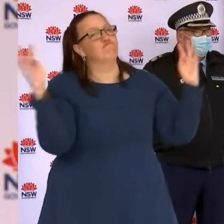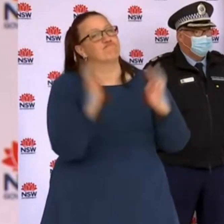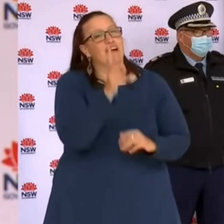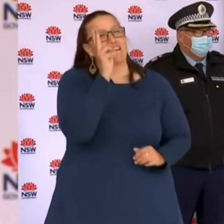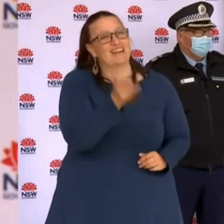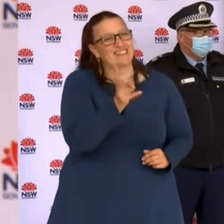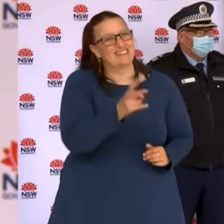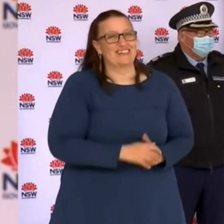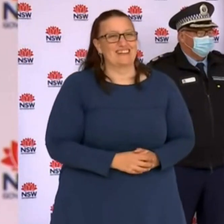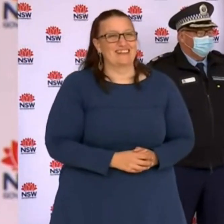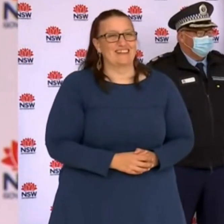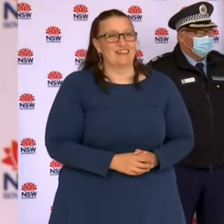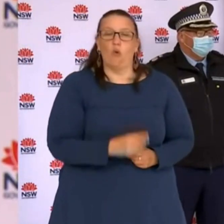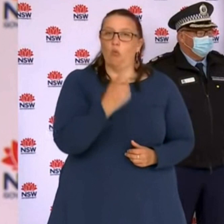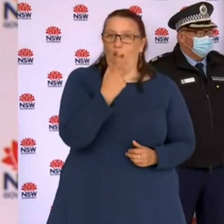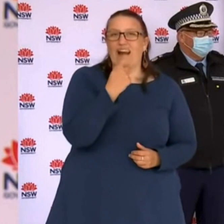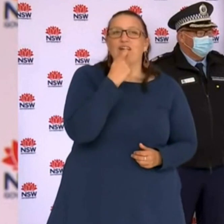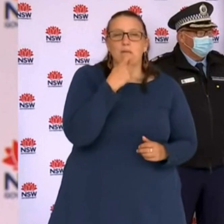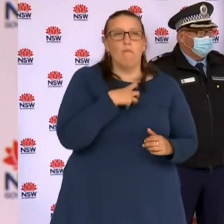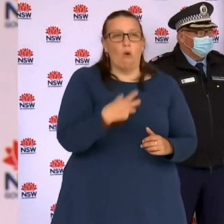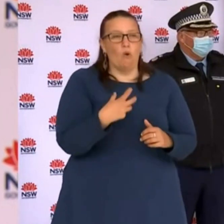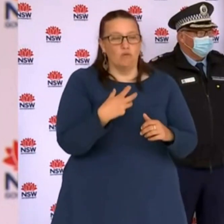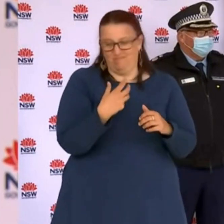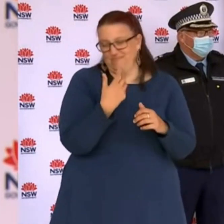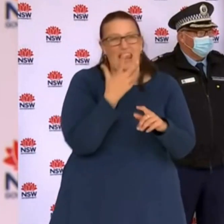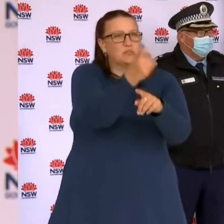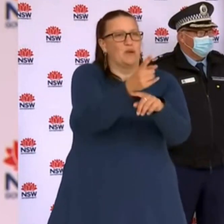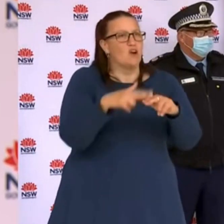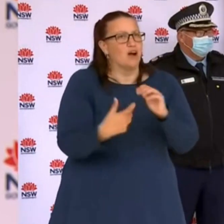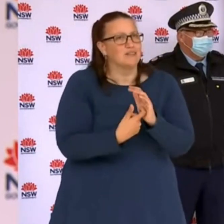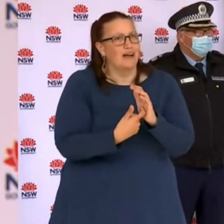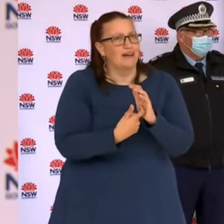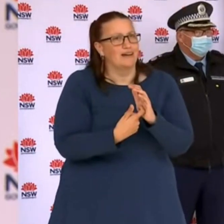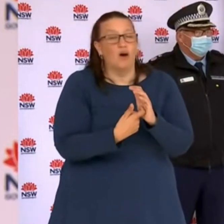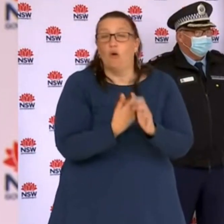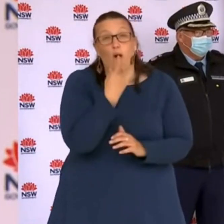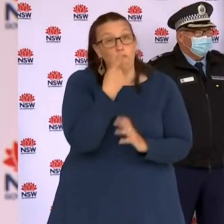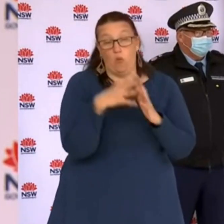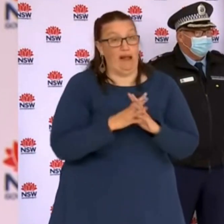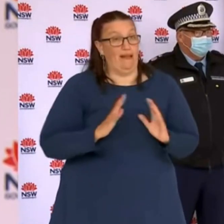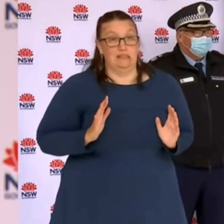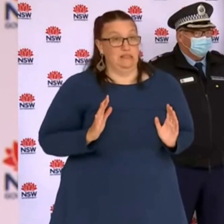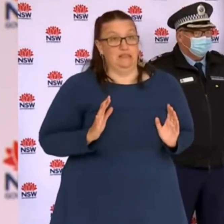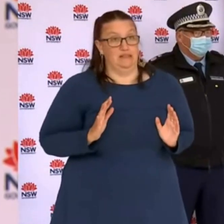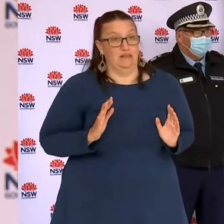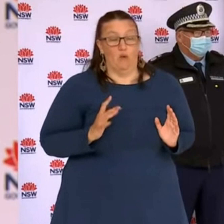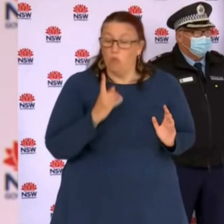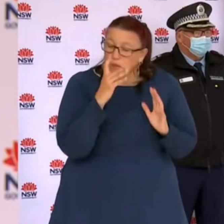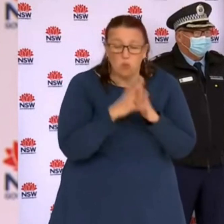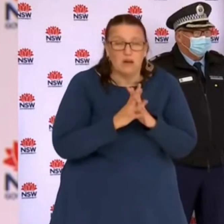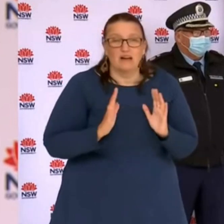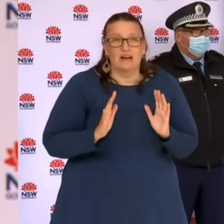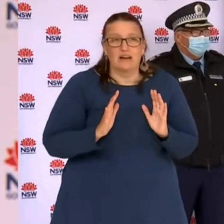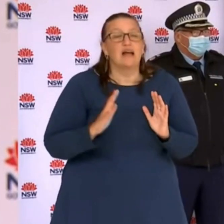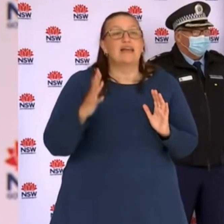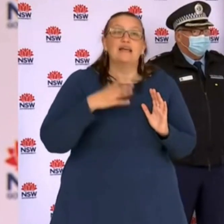10 more days, or for a week and a bit more, we're saying please make that sacrifice to give ourselves the best chance of getting